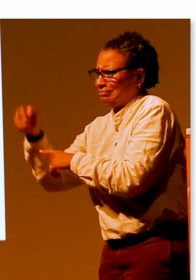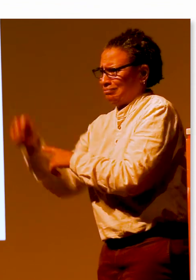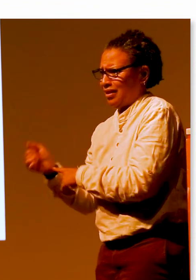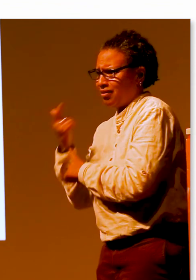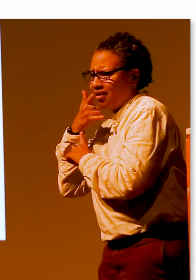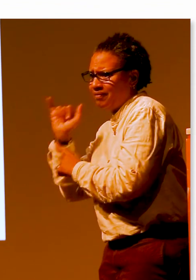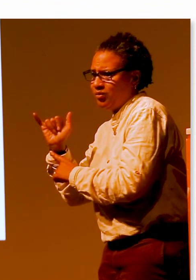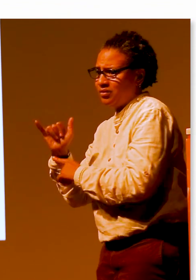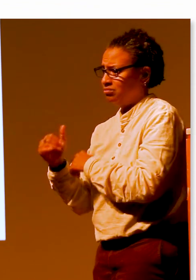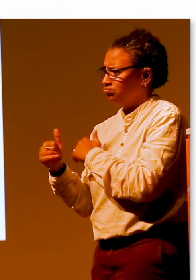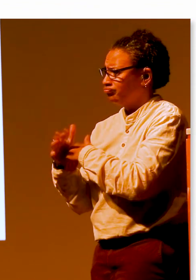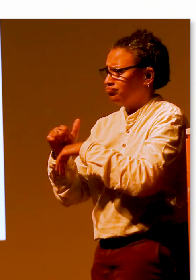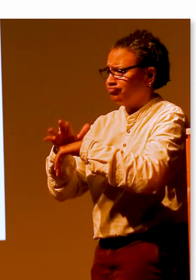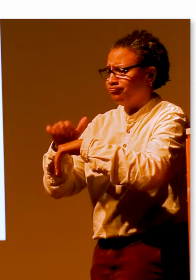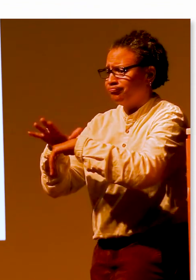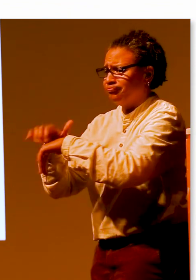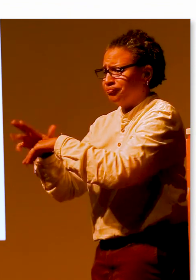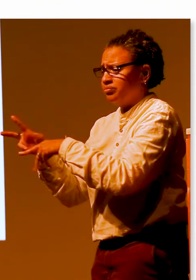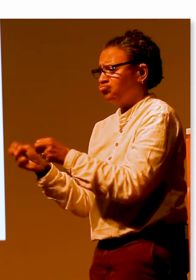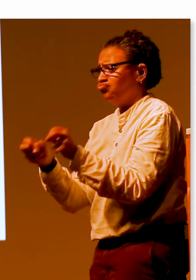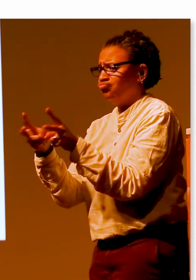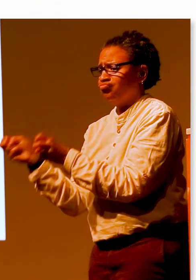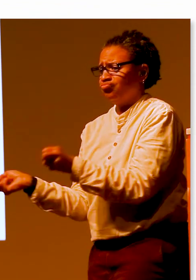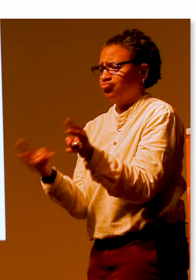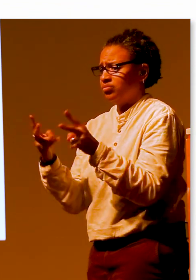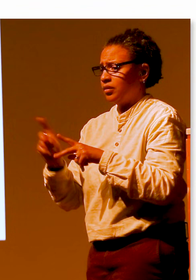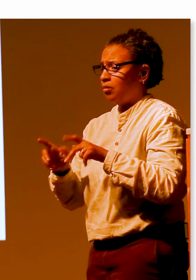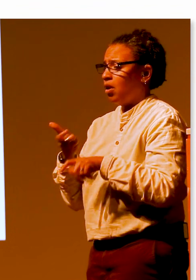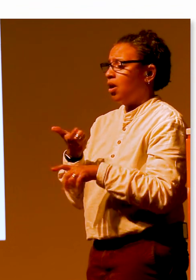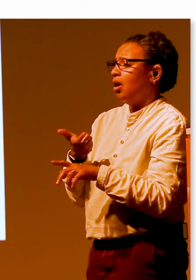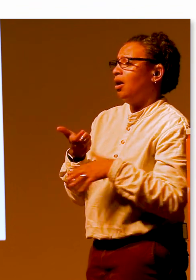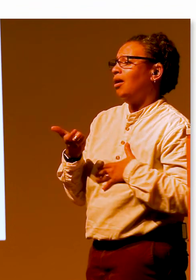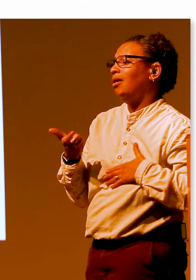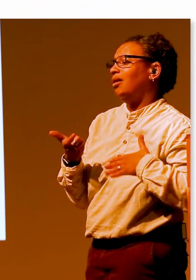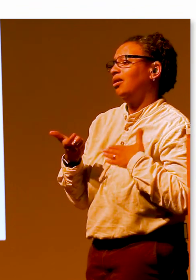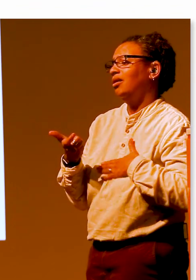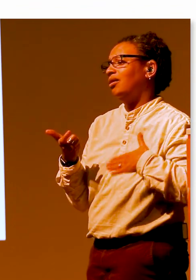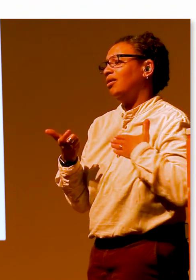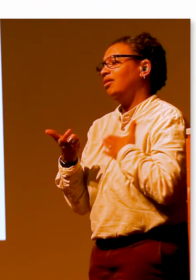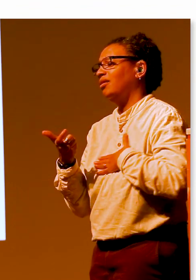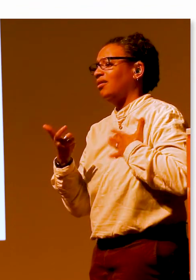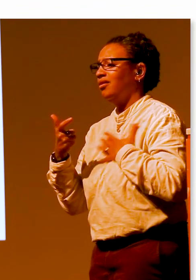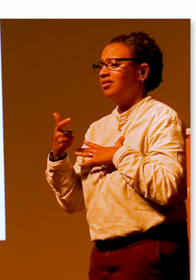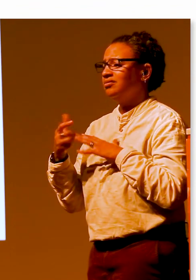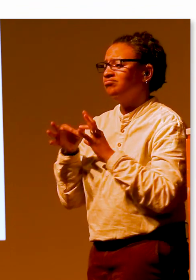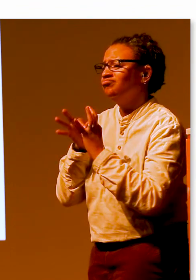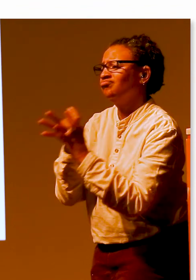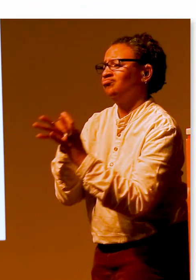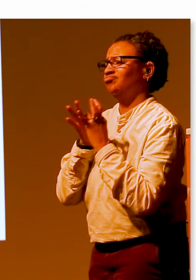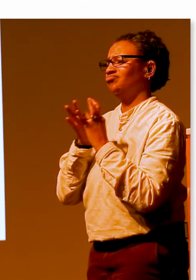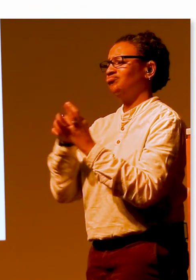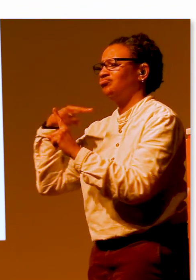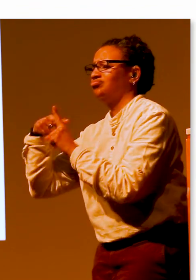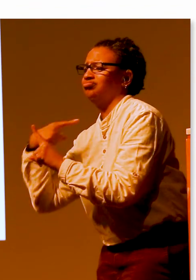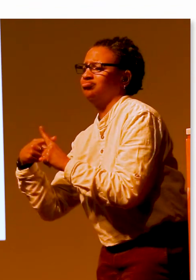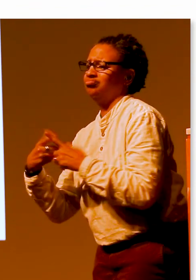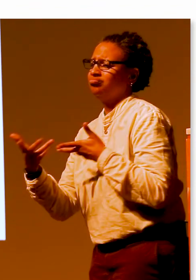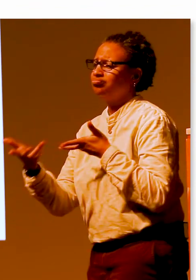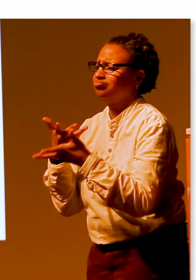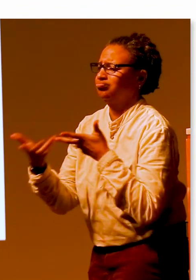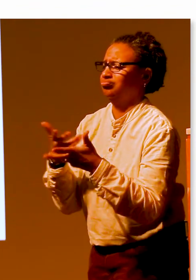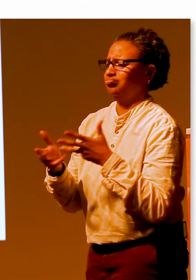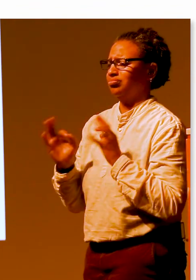them or share them, draw connections with them, spend an afternoon in the comment section. It's really beautiful. And then in that same kind